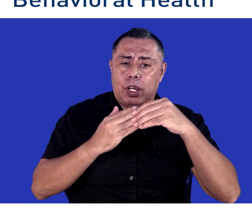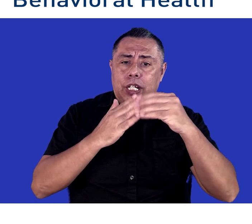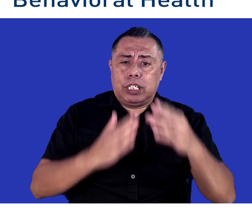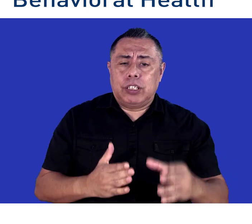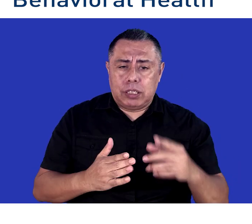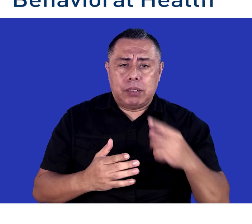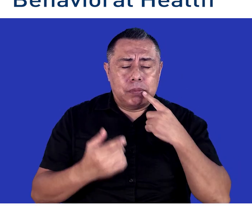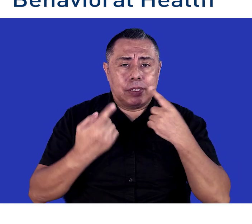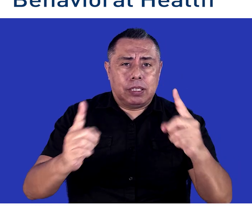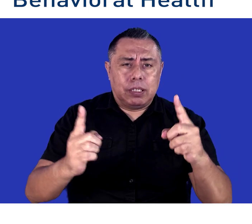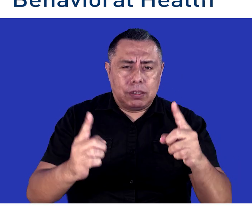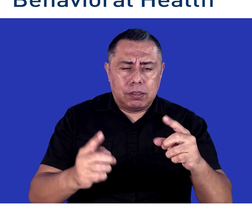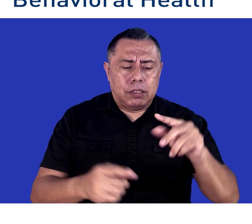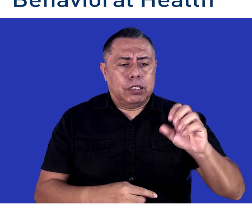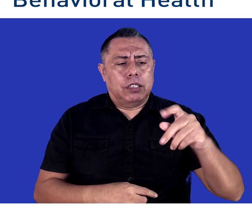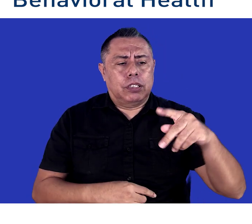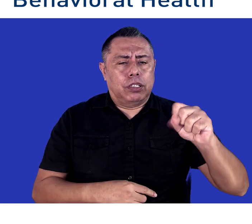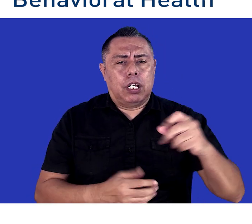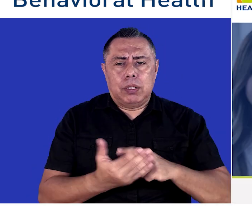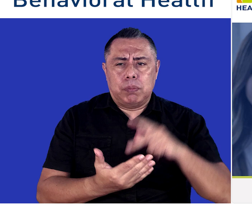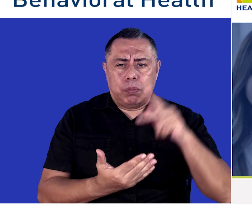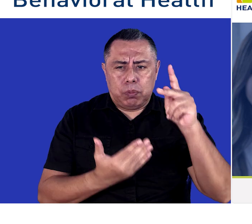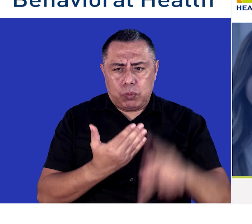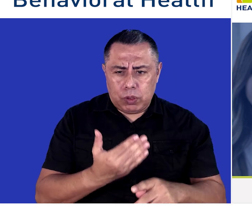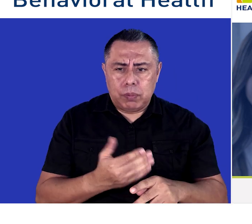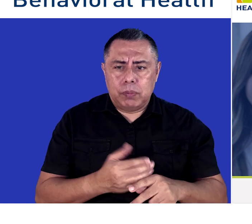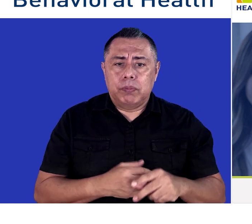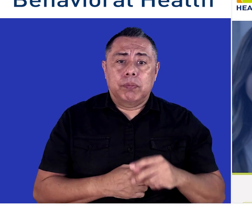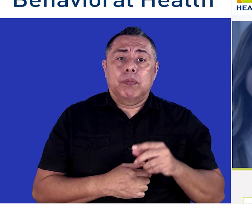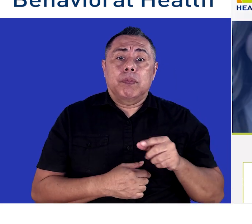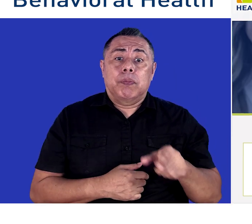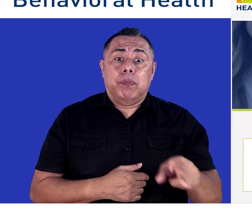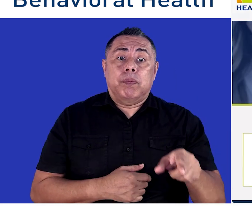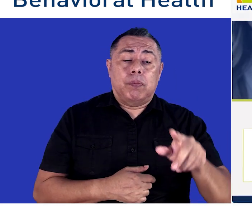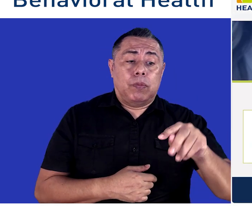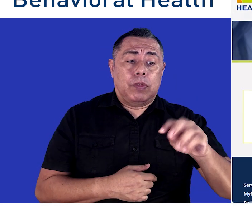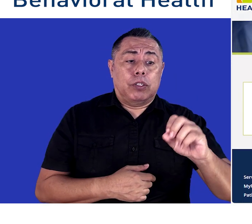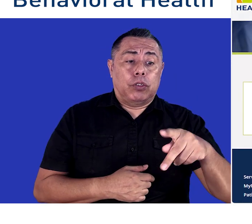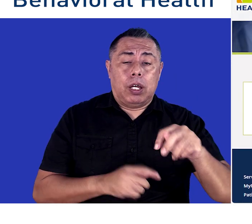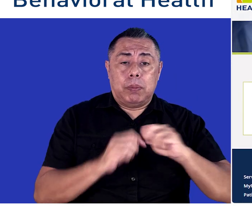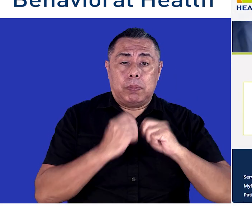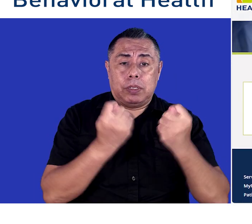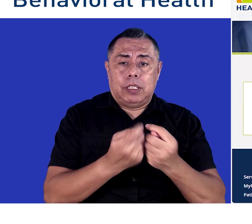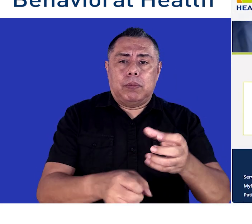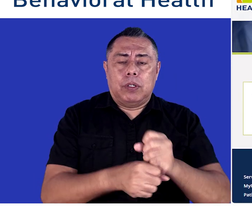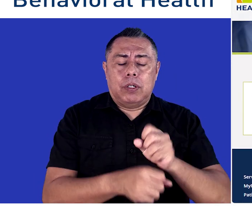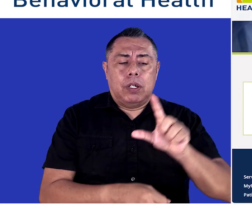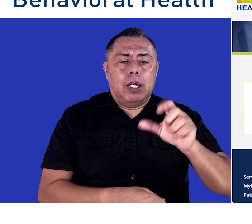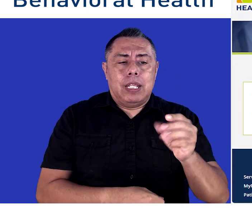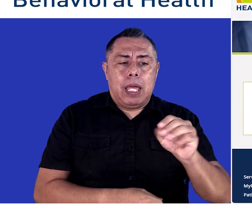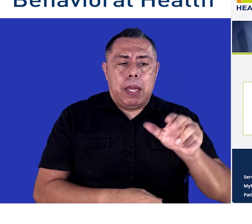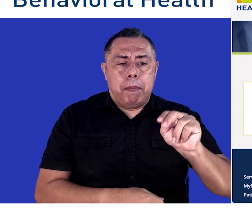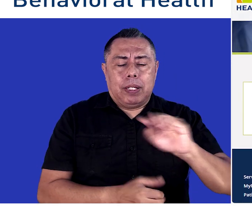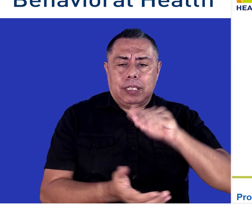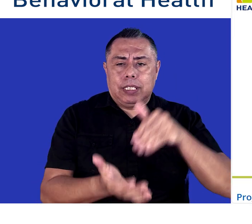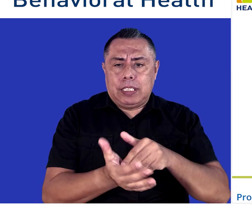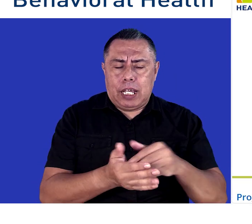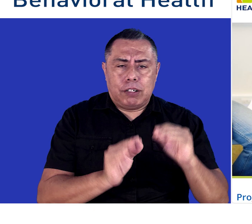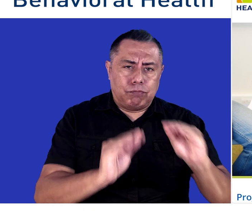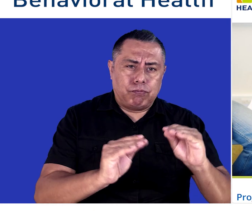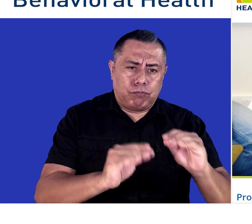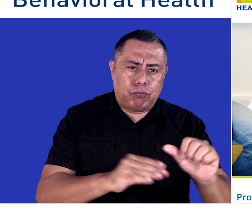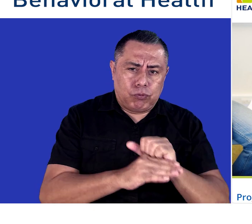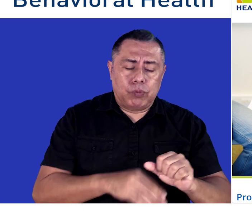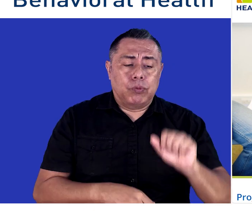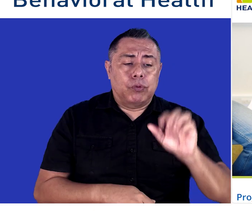TOPS program with the Hemet Unified School District. The TOPS team received training by WET's teaching clinic, the Lehman Center. WET